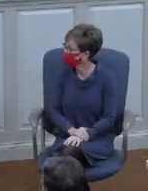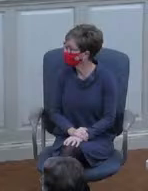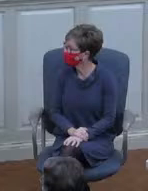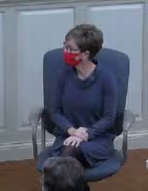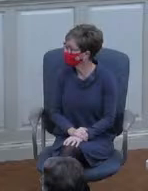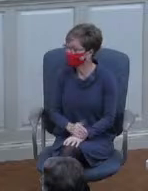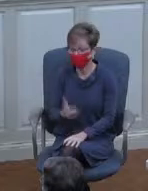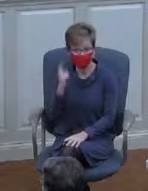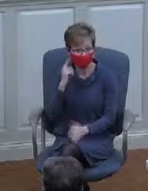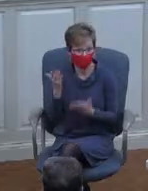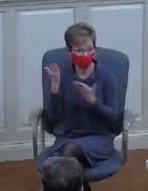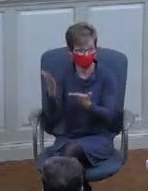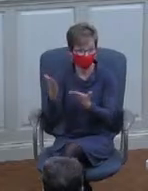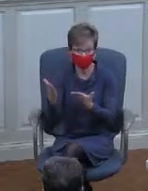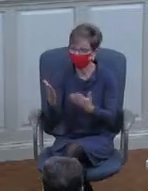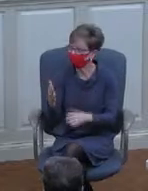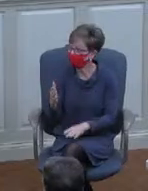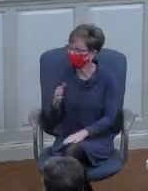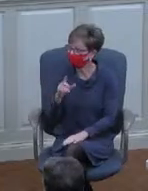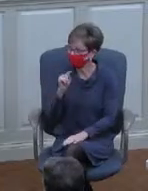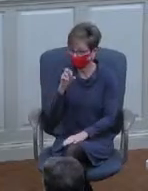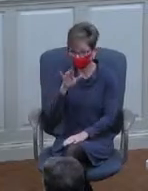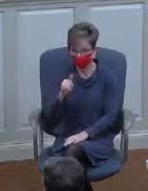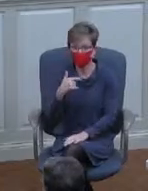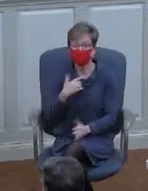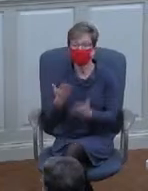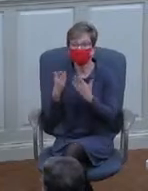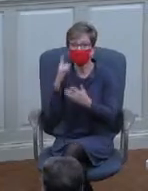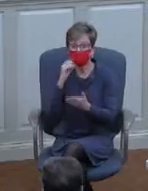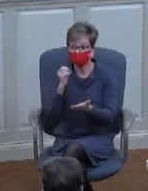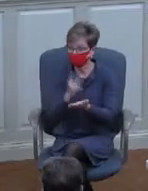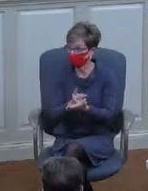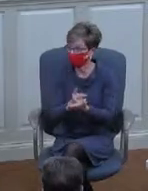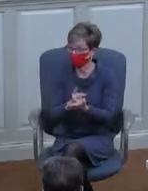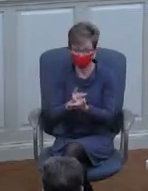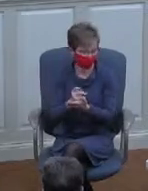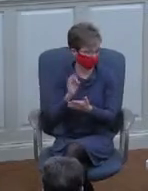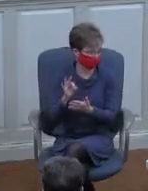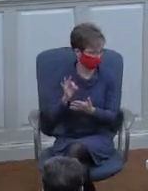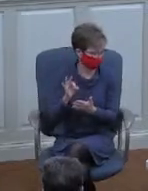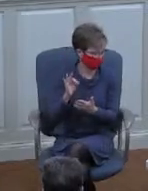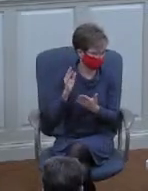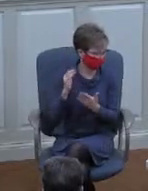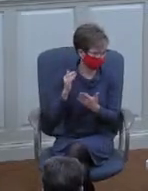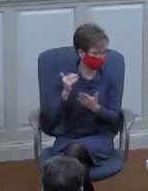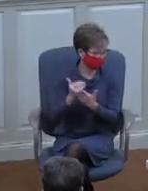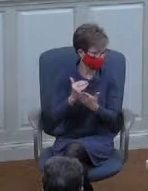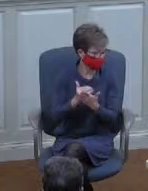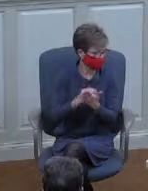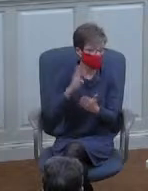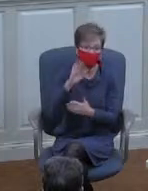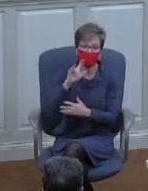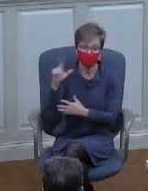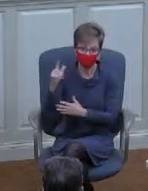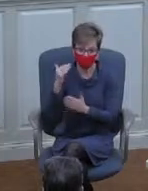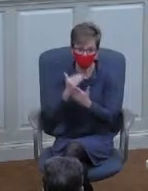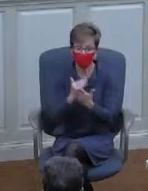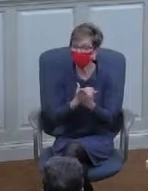Do I hear a motion? I will Yes, move sir. for approval of the bill list as presented in the amount of